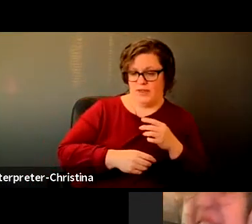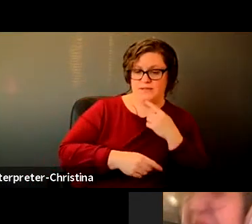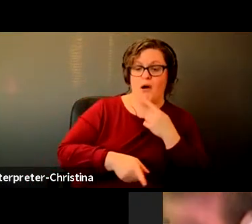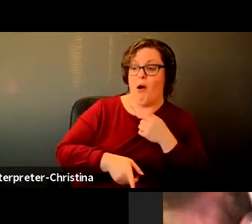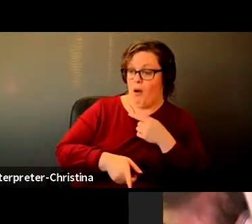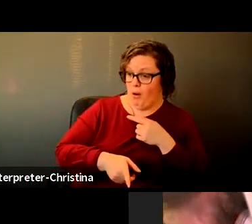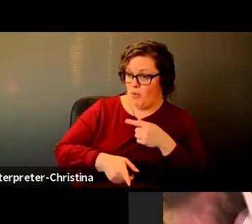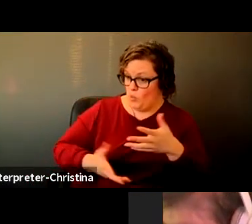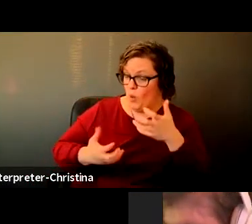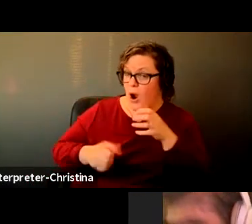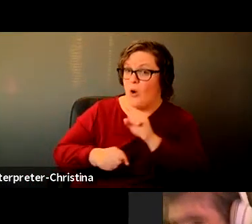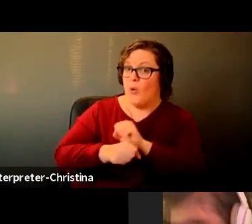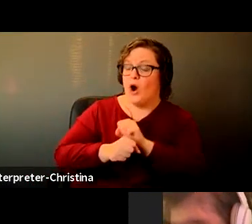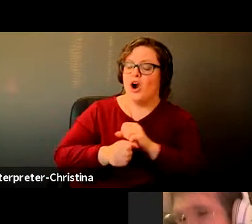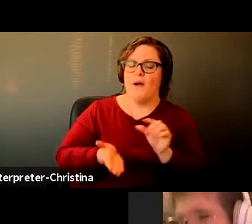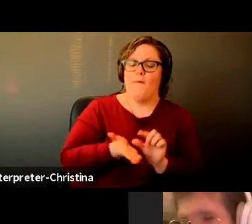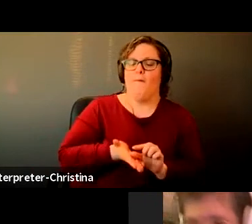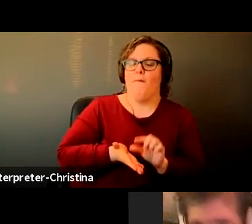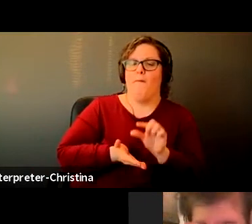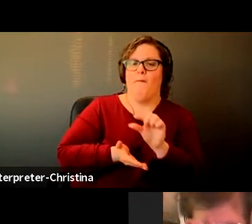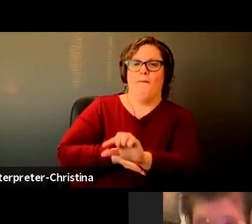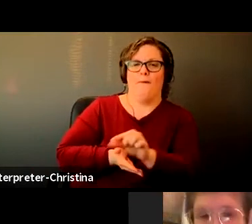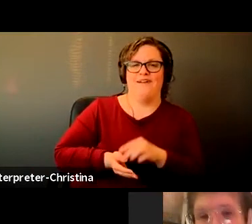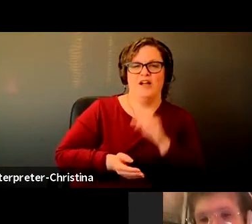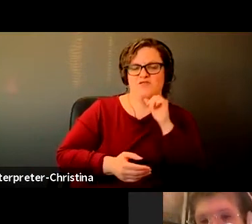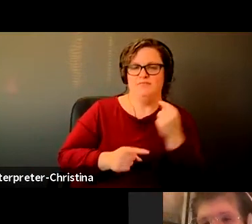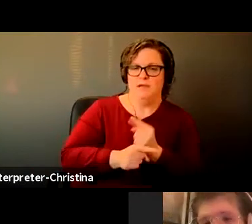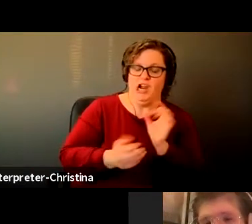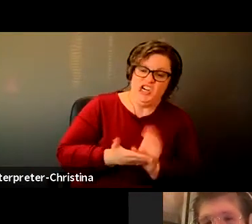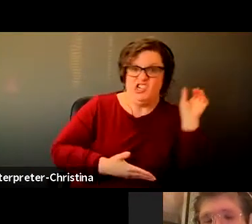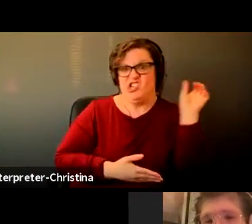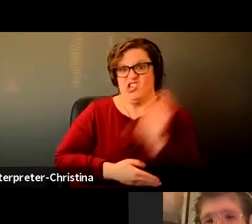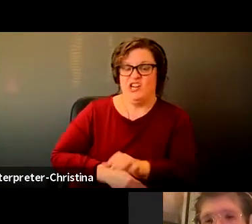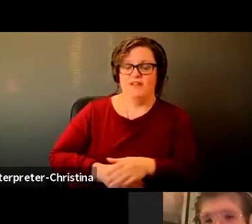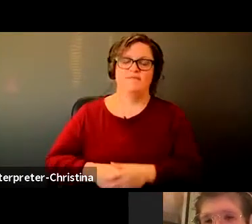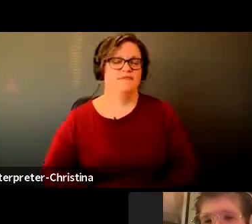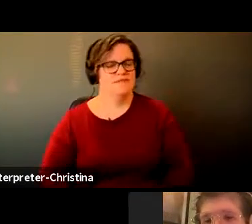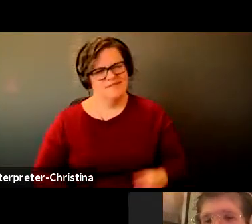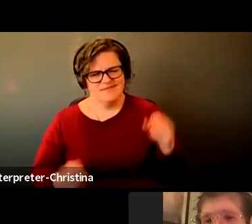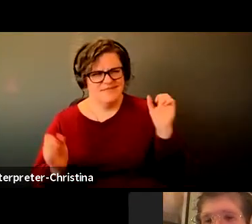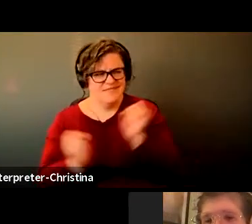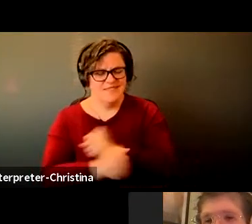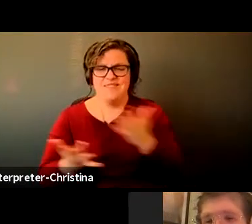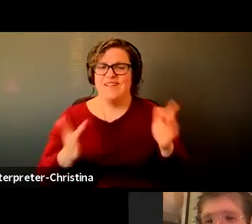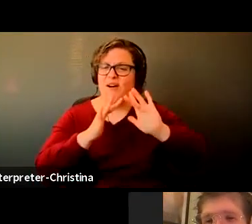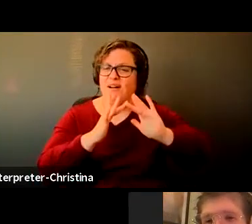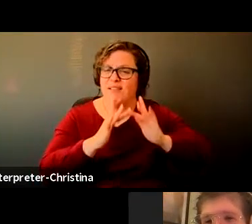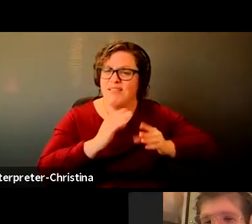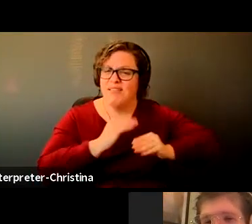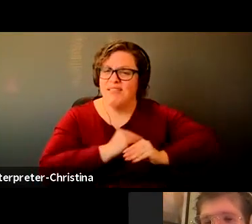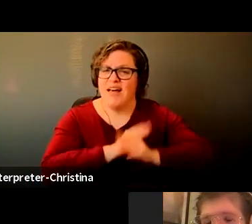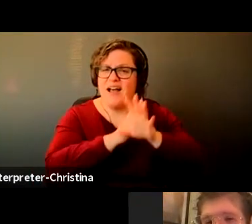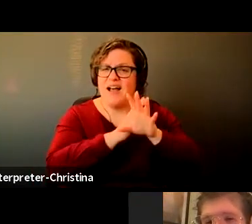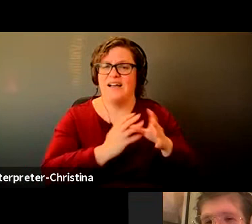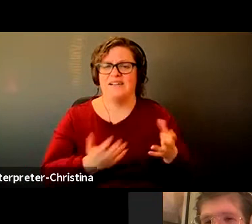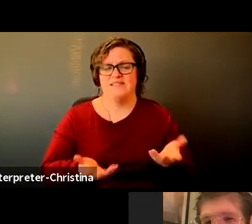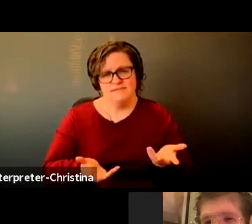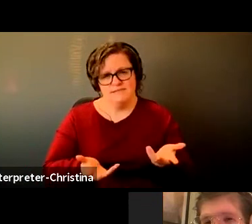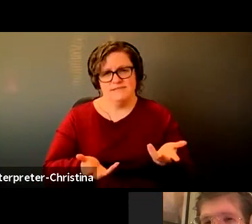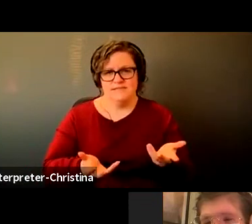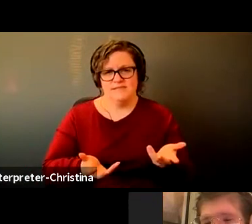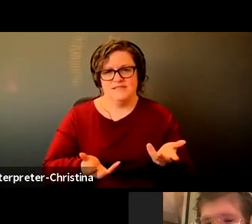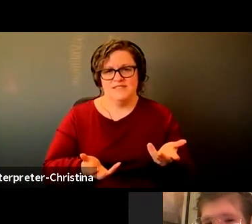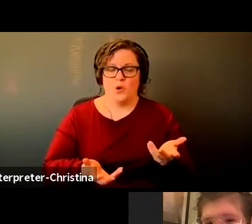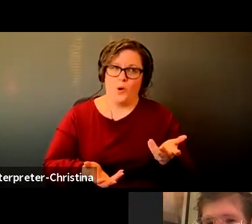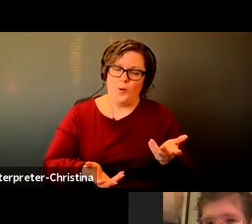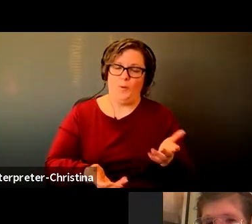my sense of it is that the conditions are pretty bad in terms, because everything is online, so everything you're doing at home right now, but then yeah, the conditions of